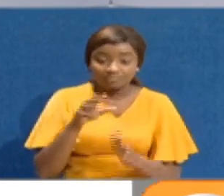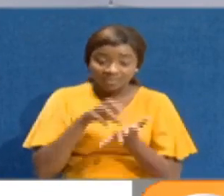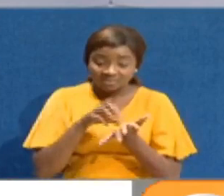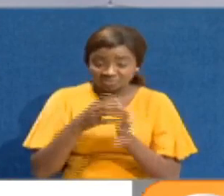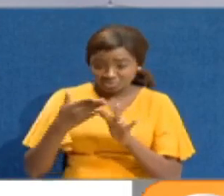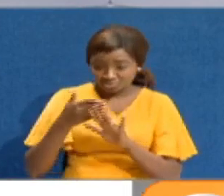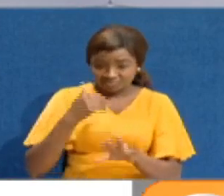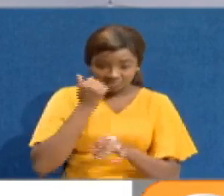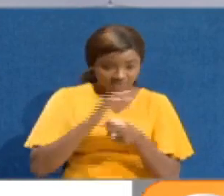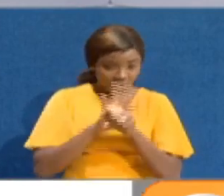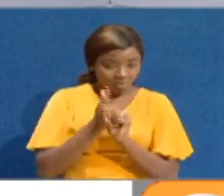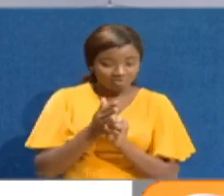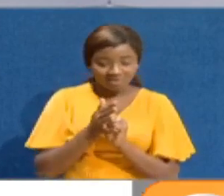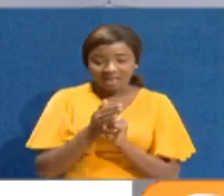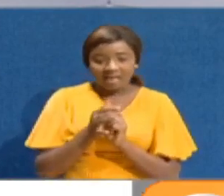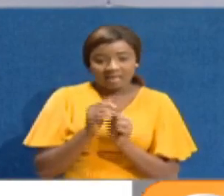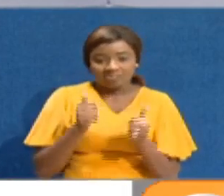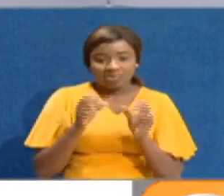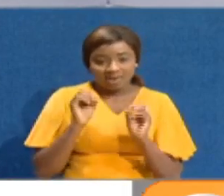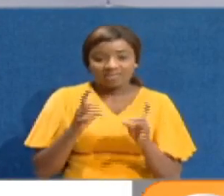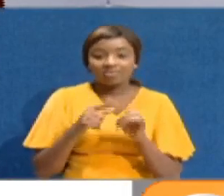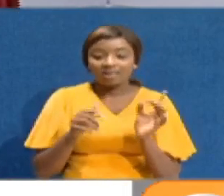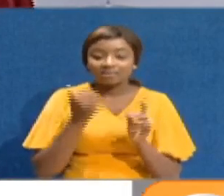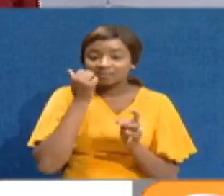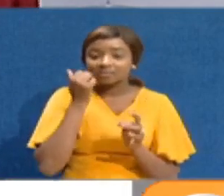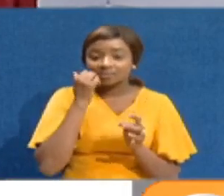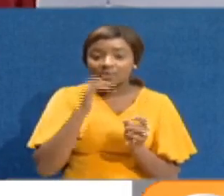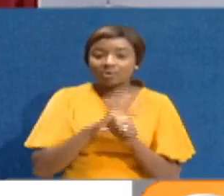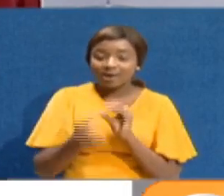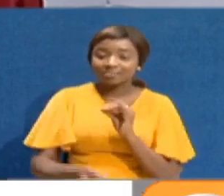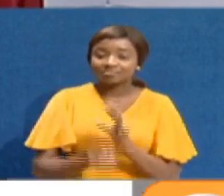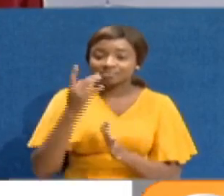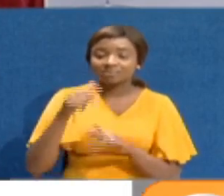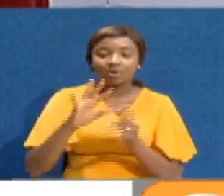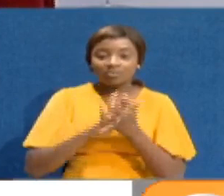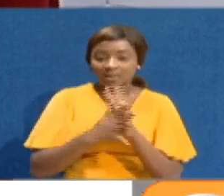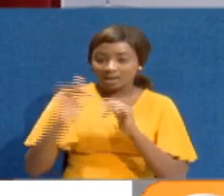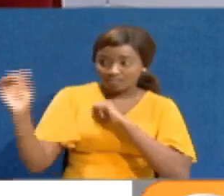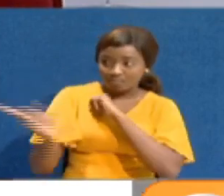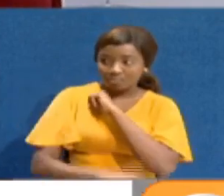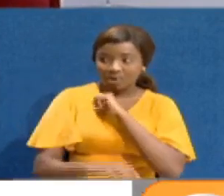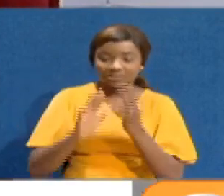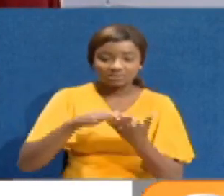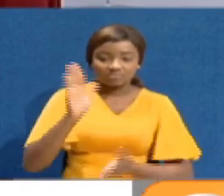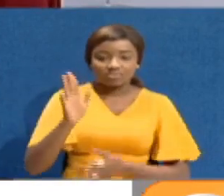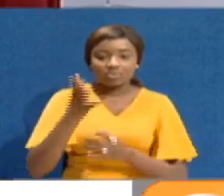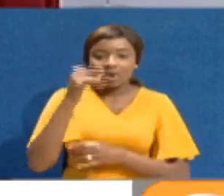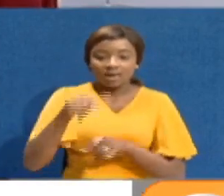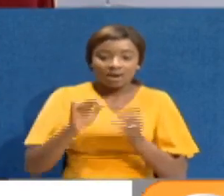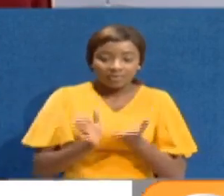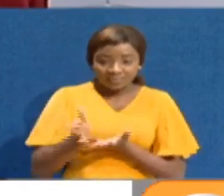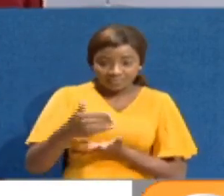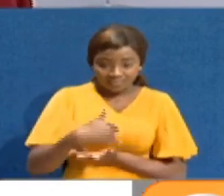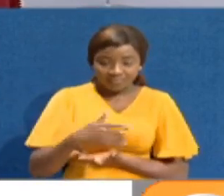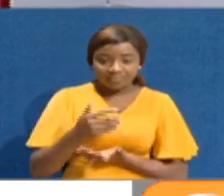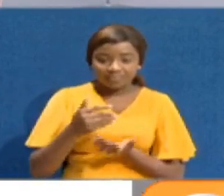the pandemic certainly exacerbated the issue. So where are we? COVID has certainly contracted our revenue collection.